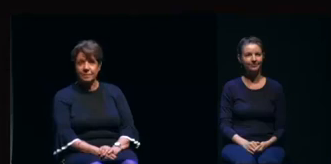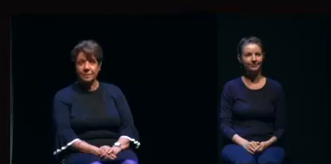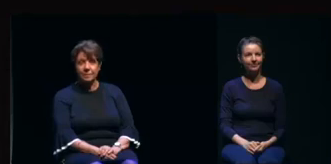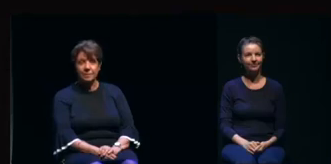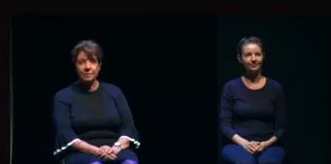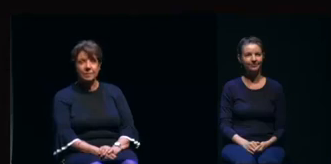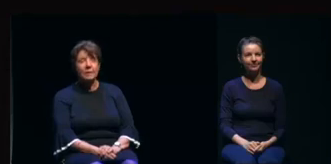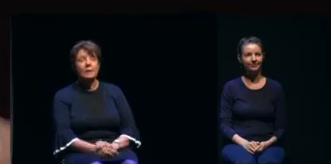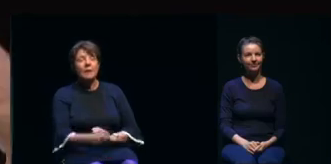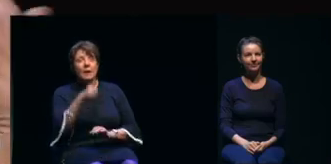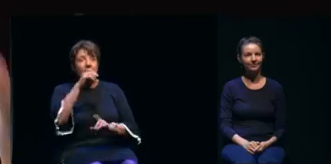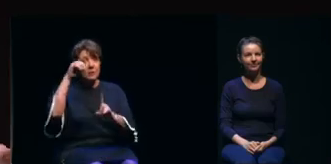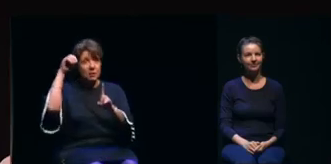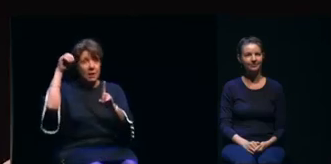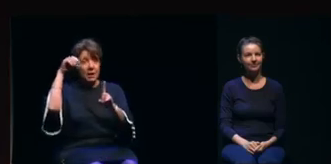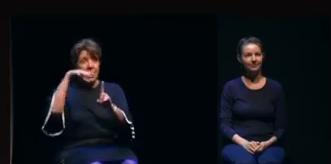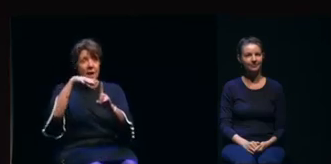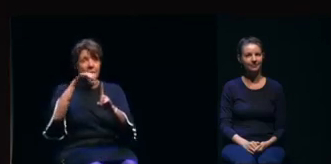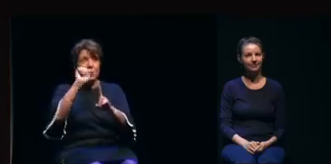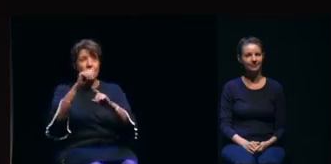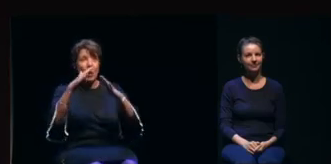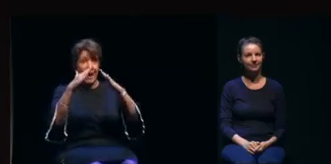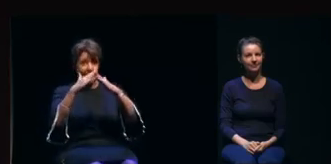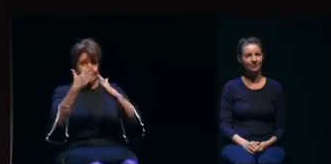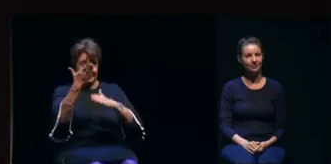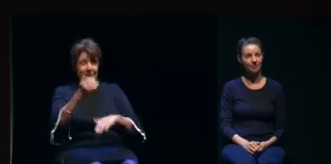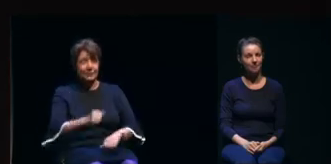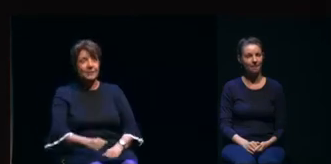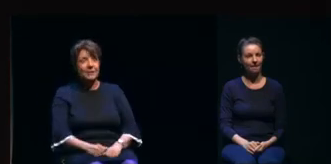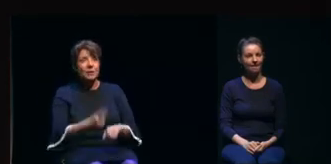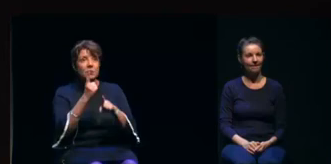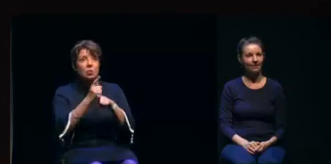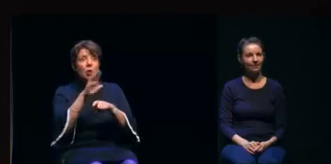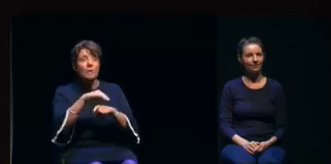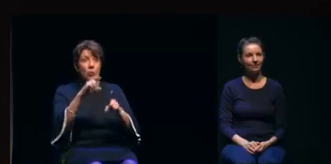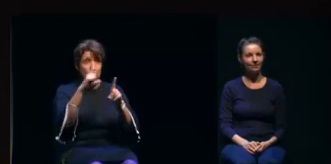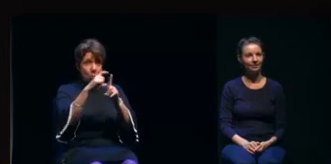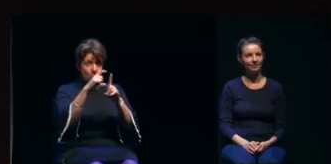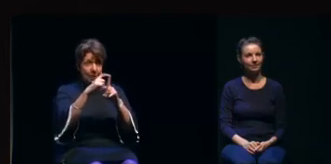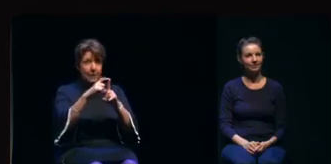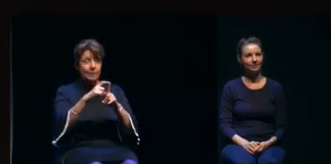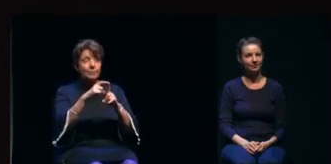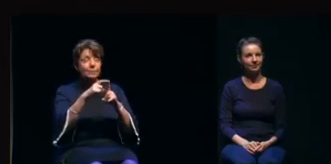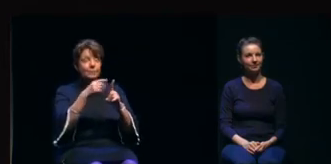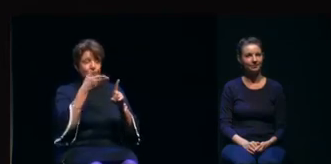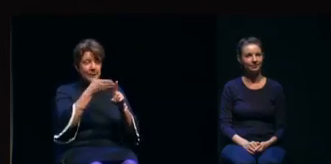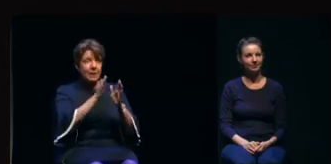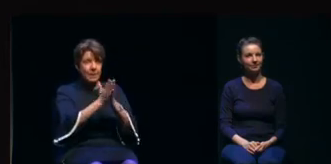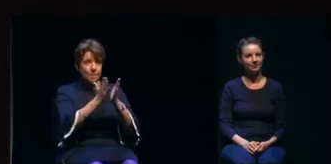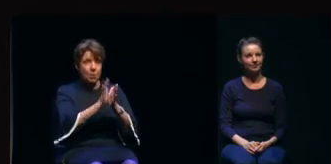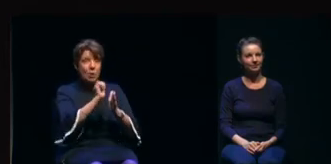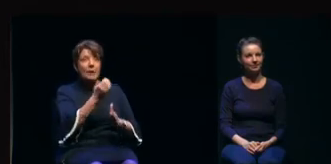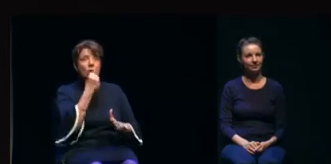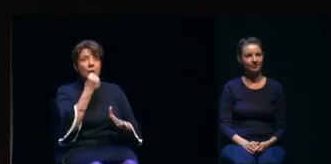Can I shine a light on your house? Because you talk about your daughter in the book and her